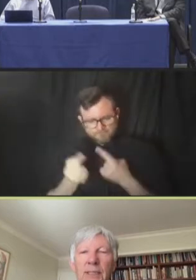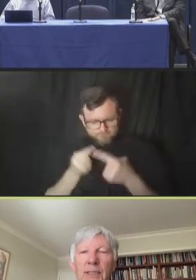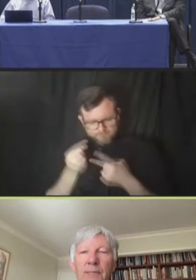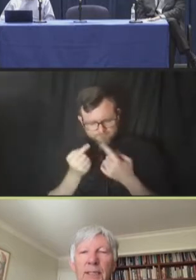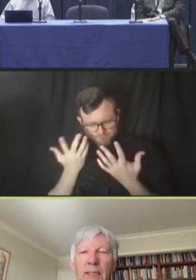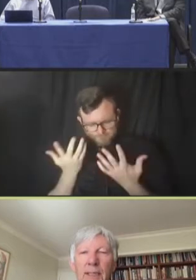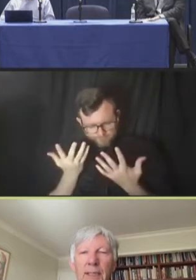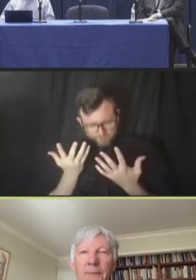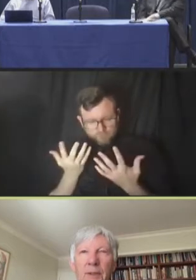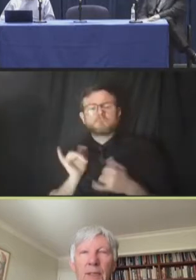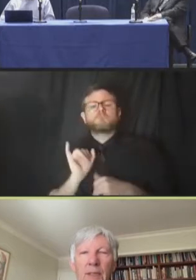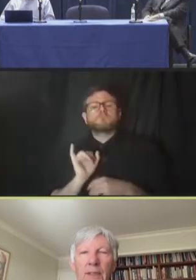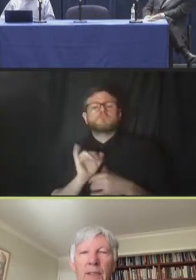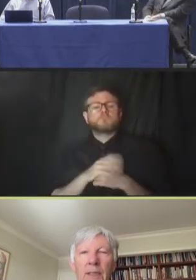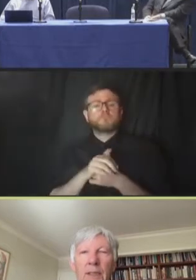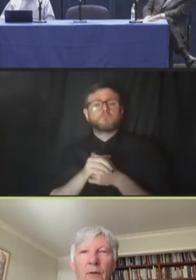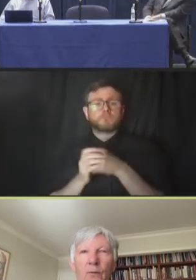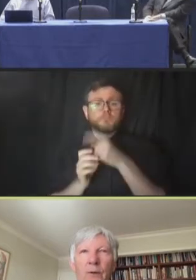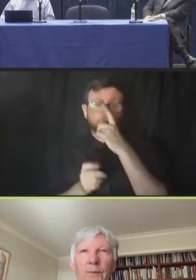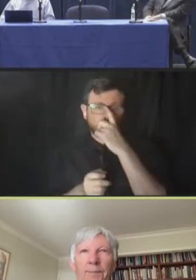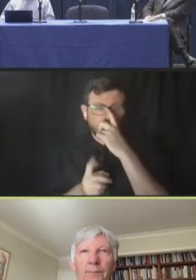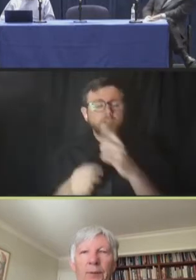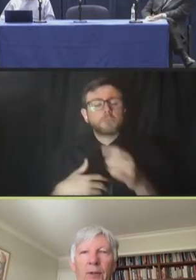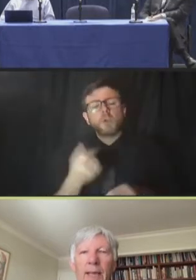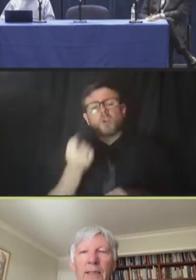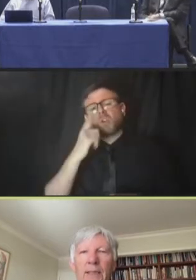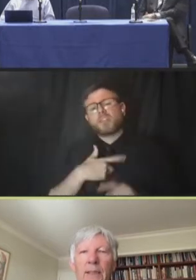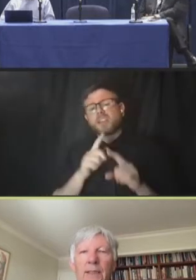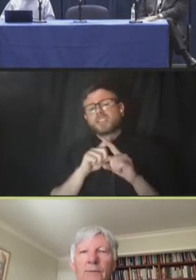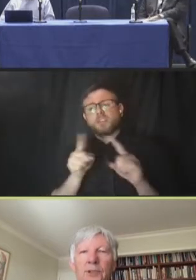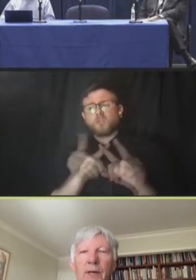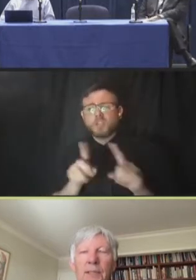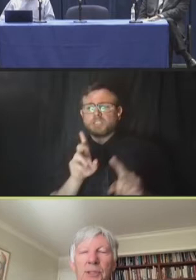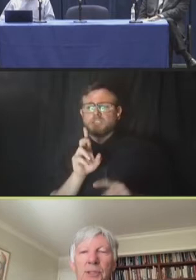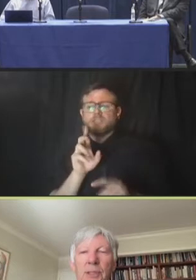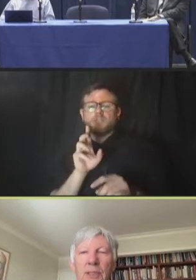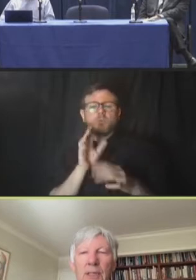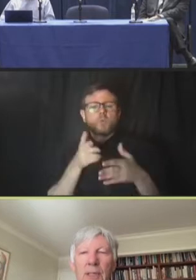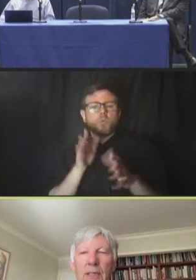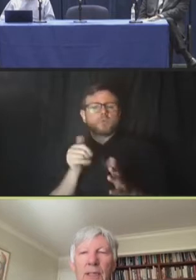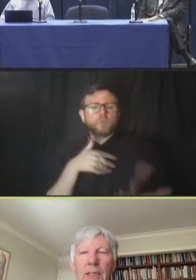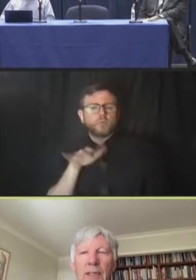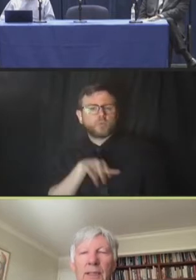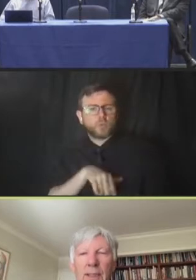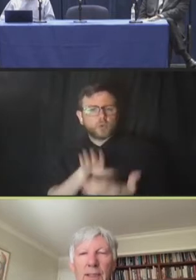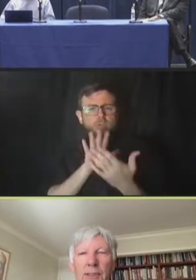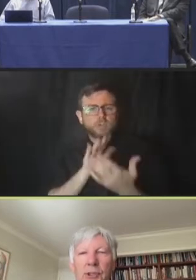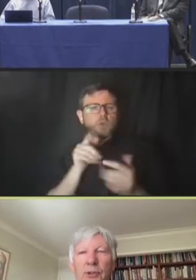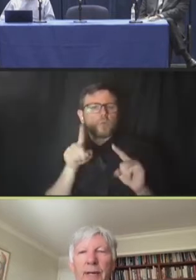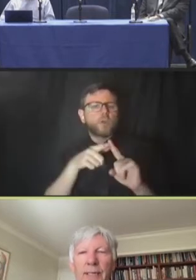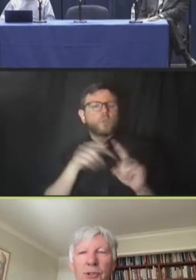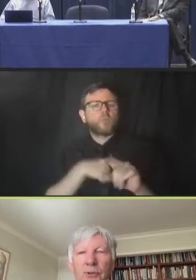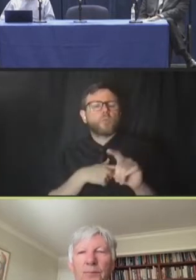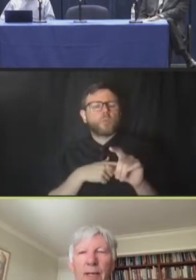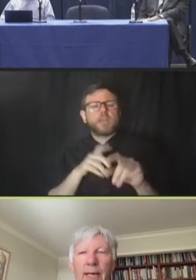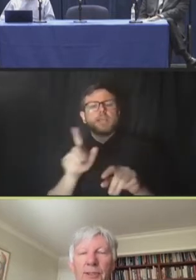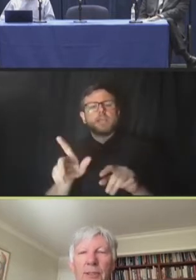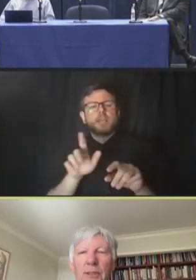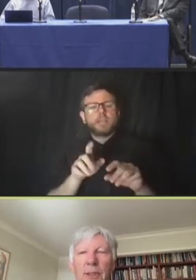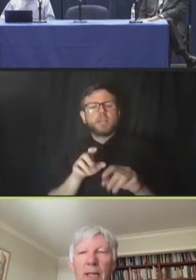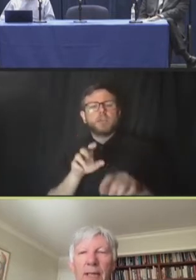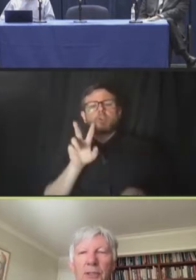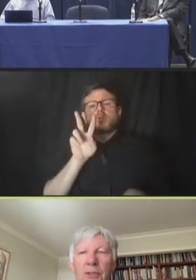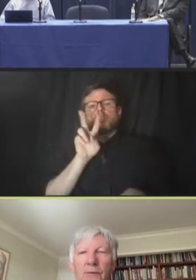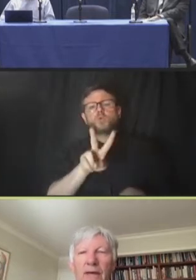dimensions independently, then when we plot the responses in these 2x2